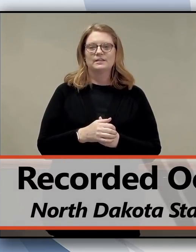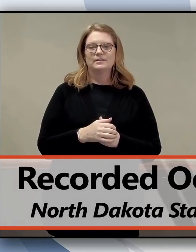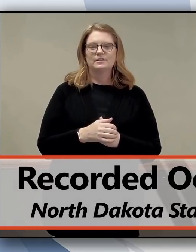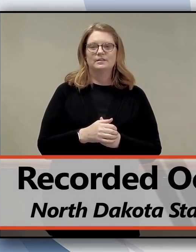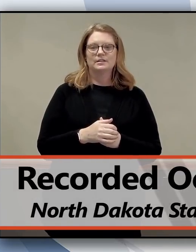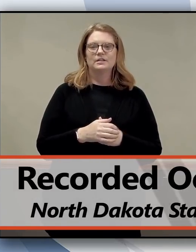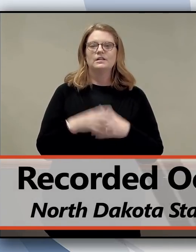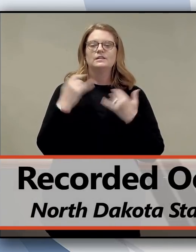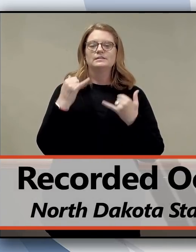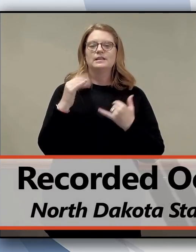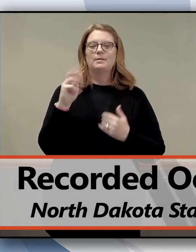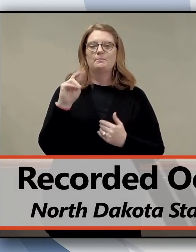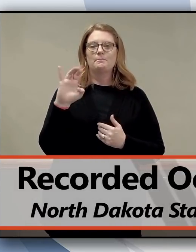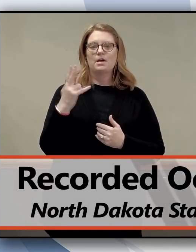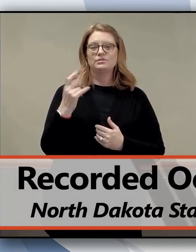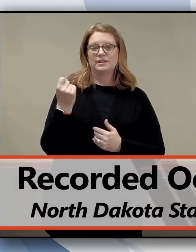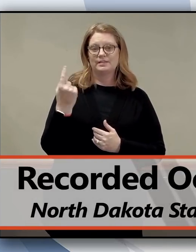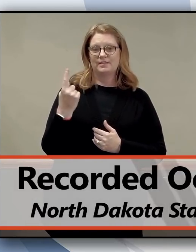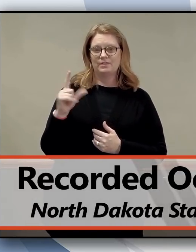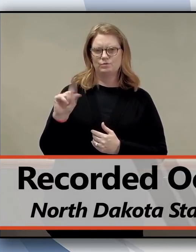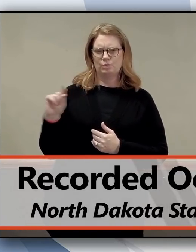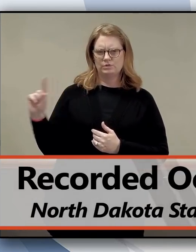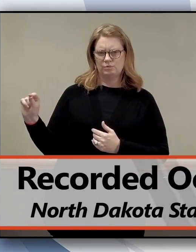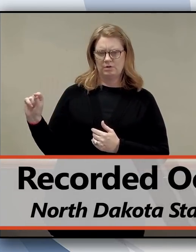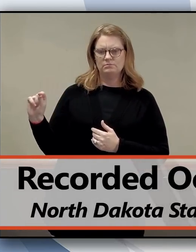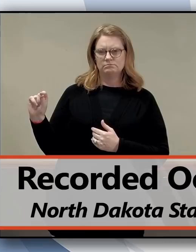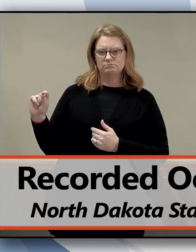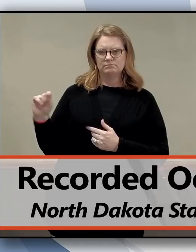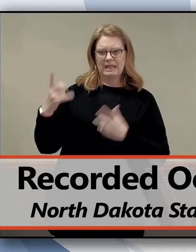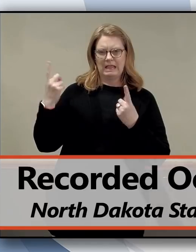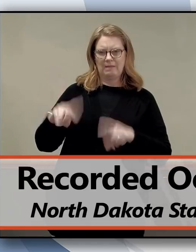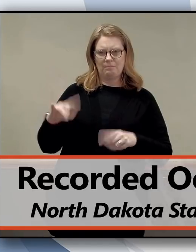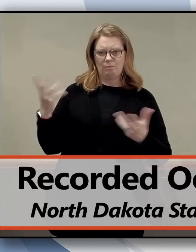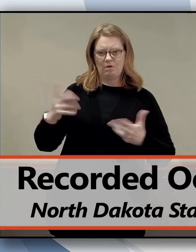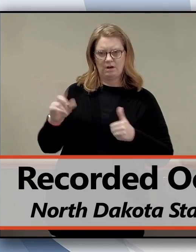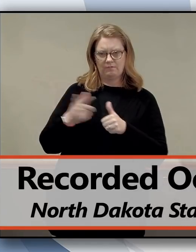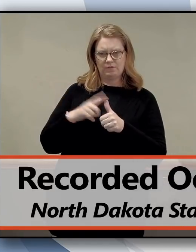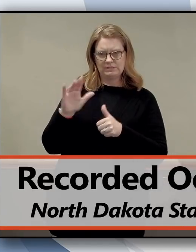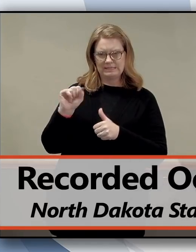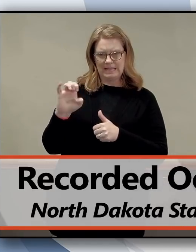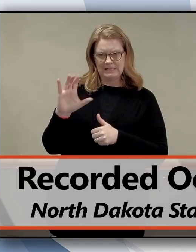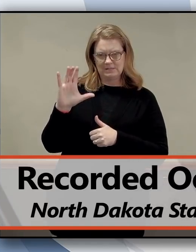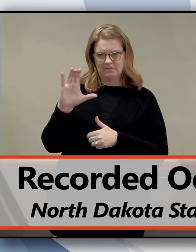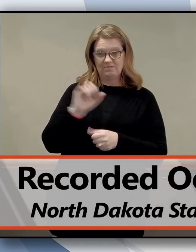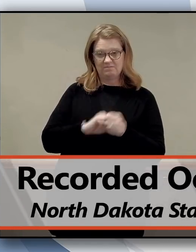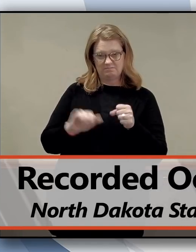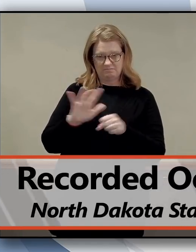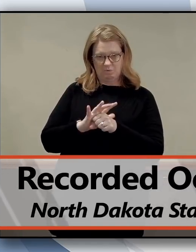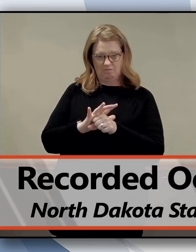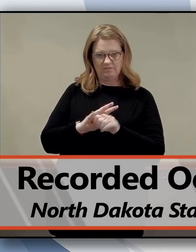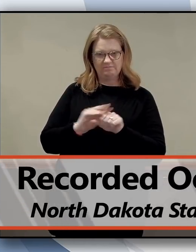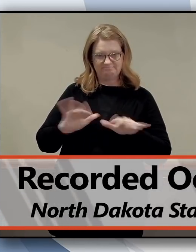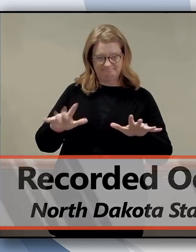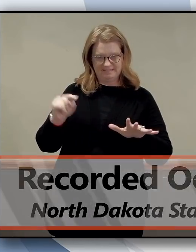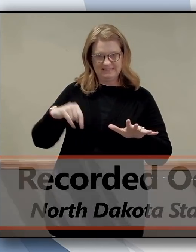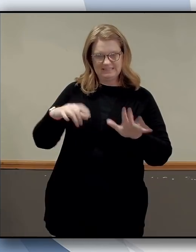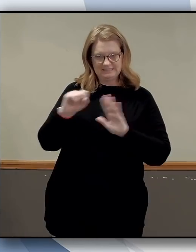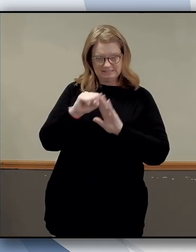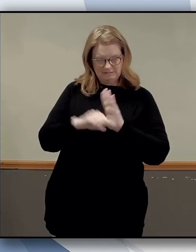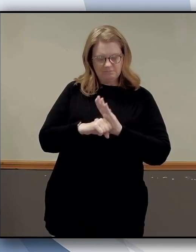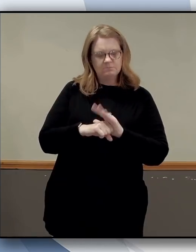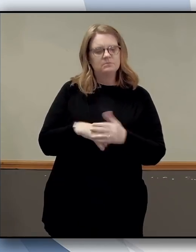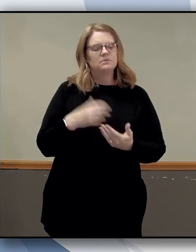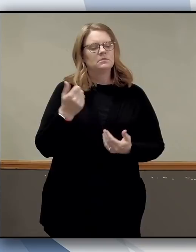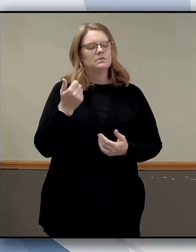On March 11th, 2020, we experienced our first case of COVID in our state. And for several months, we watched from